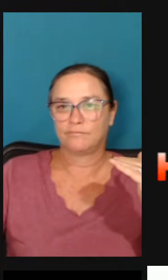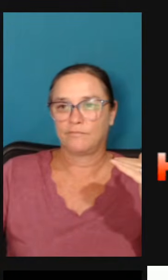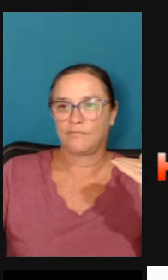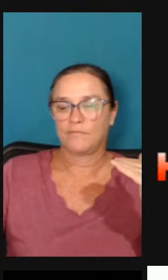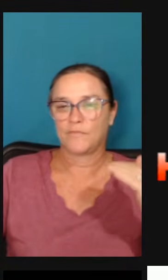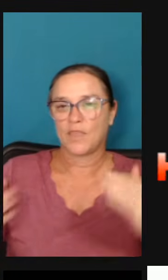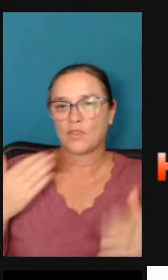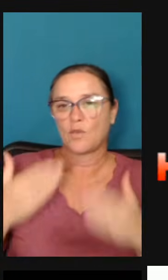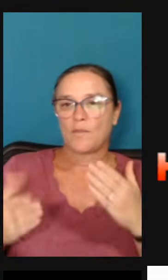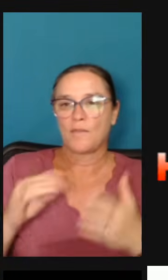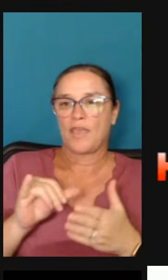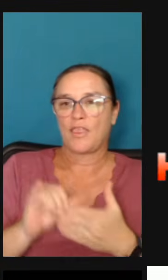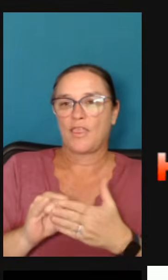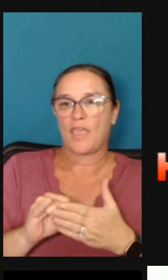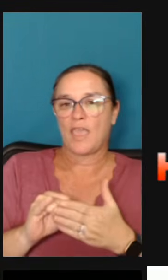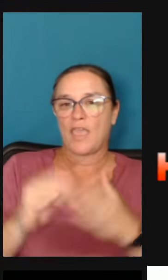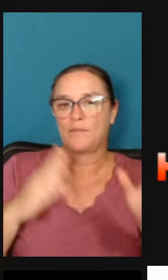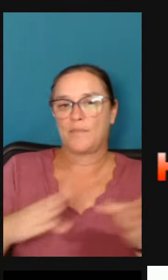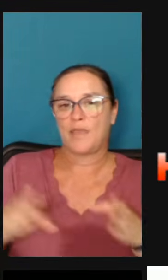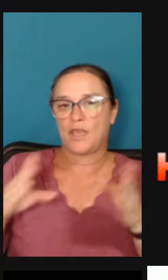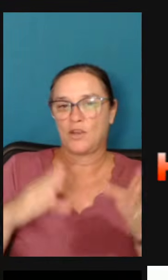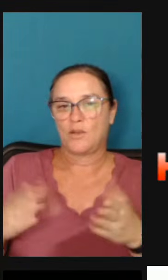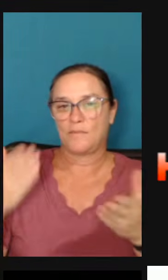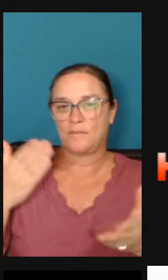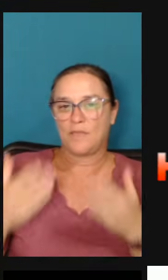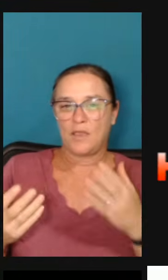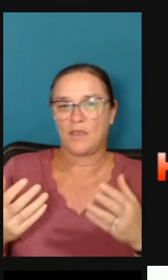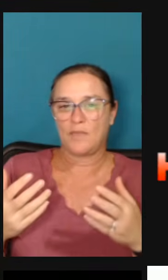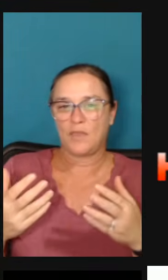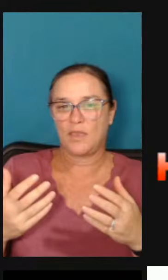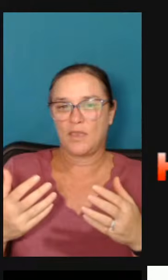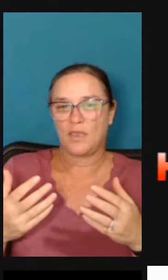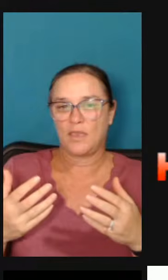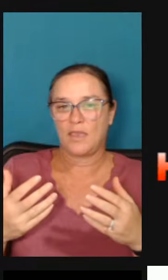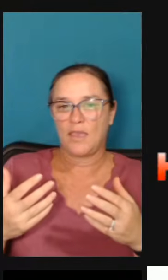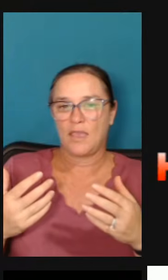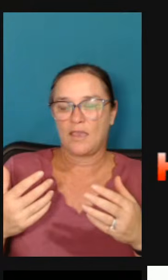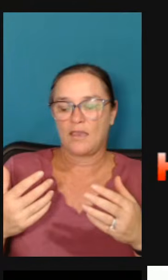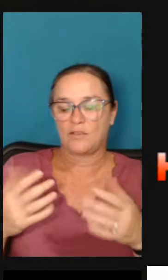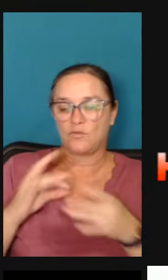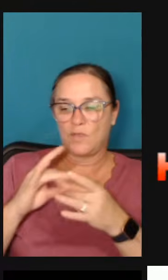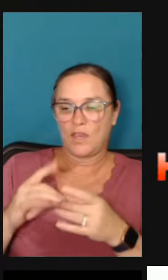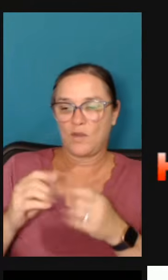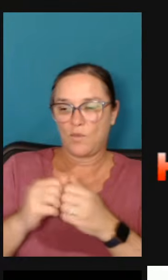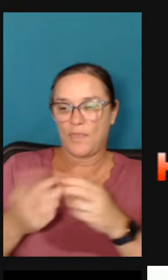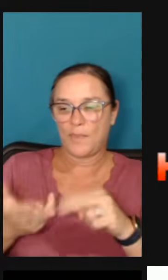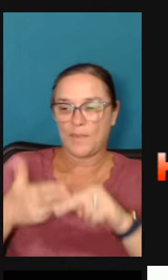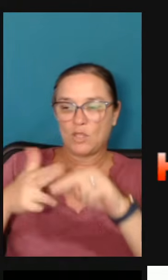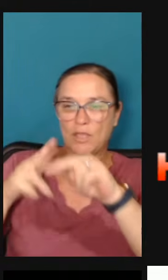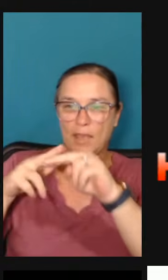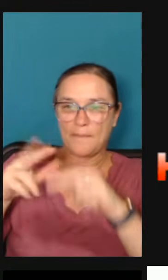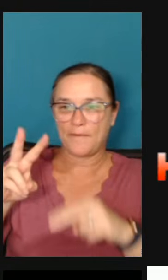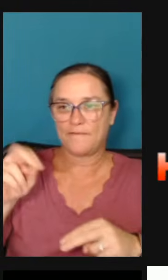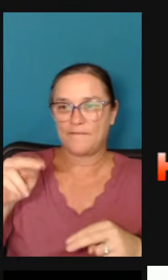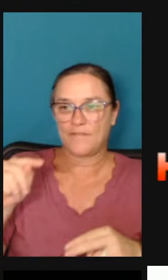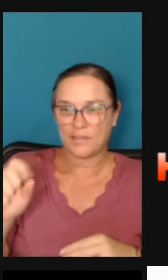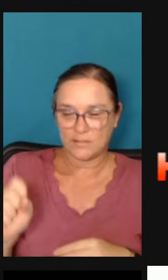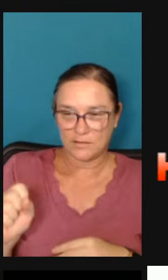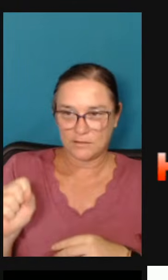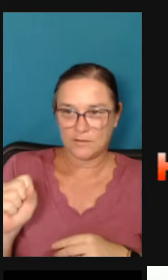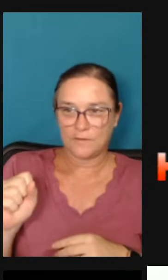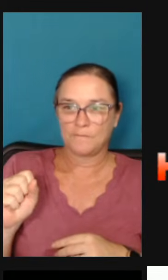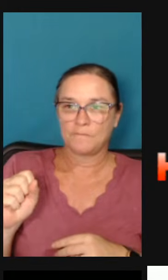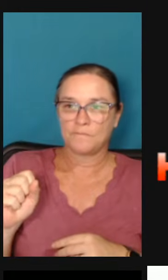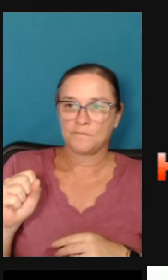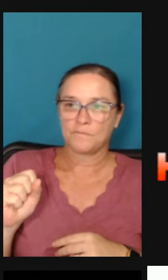maybe that pattern might have more to do with a long-term buildup of vents, right? Because maybe we were able to